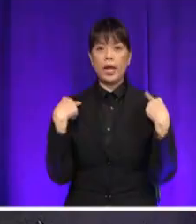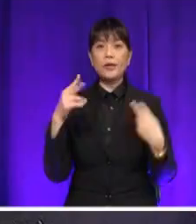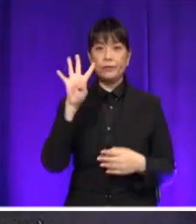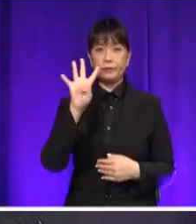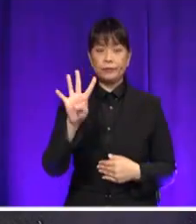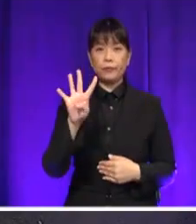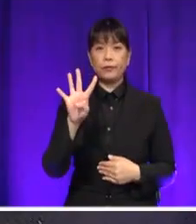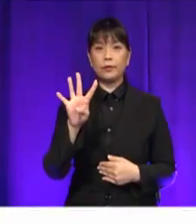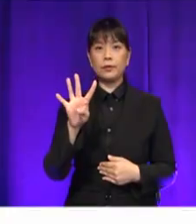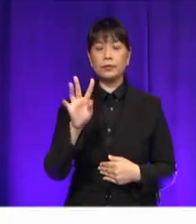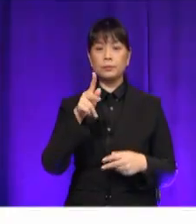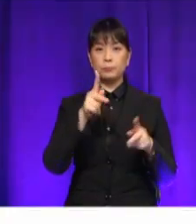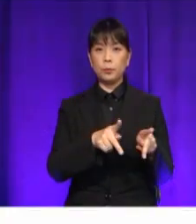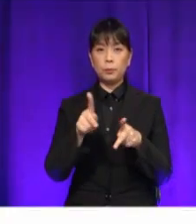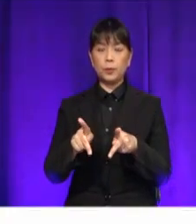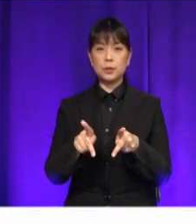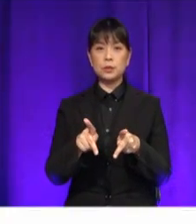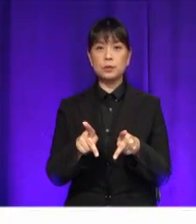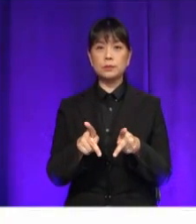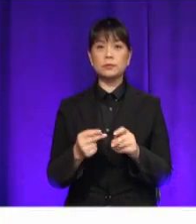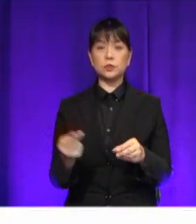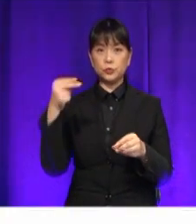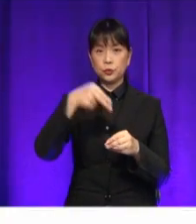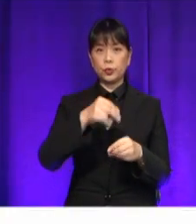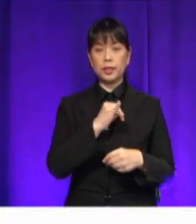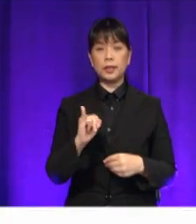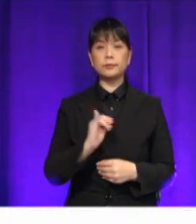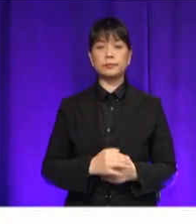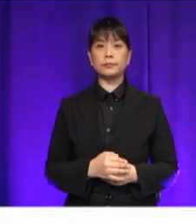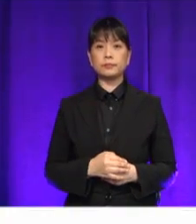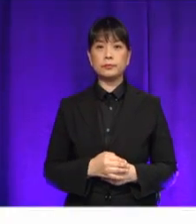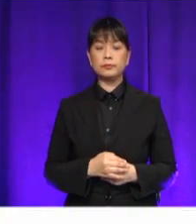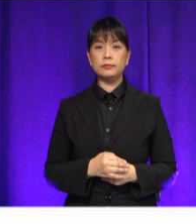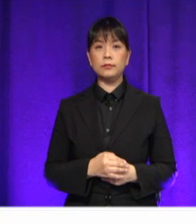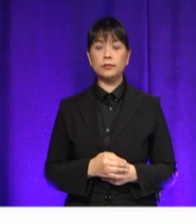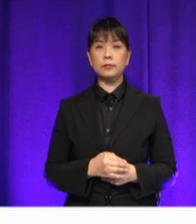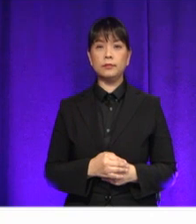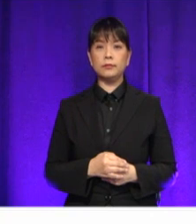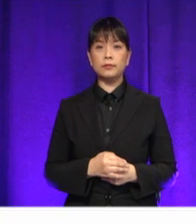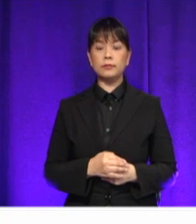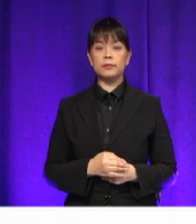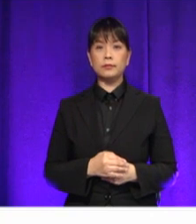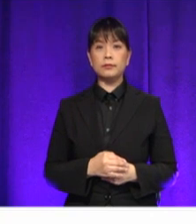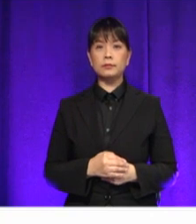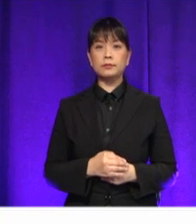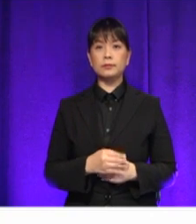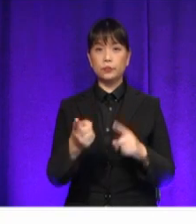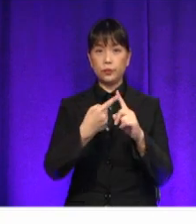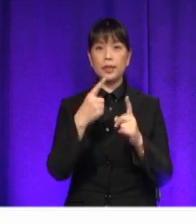my wonderful, smart pupils from SMK Pusat Bandar Puchong. Hi everybody.